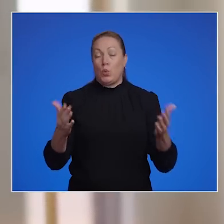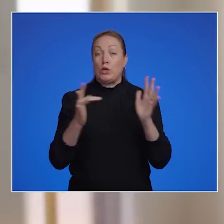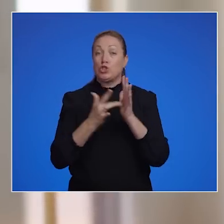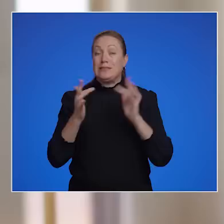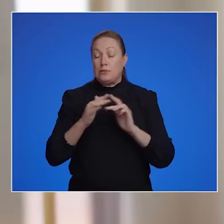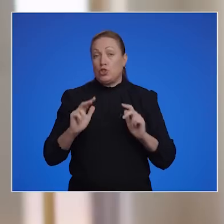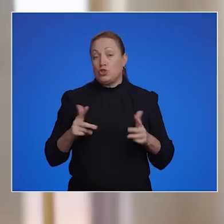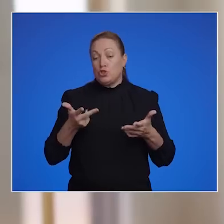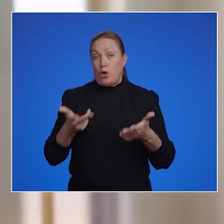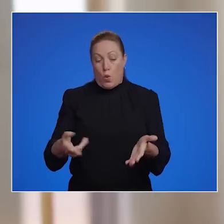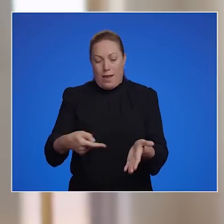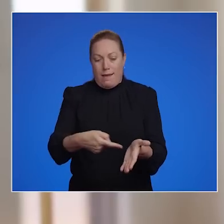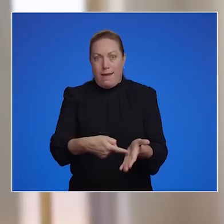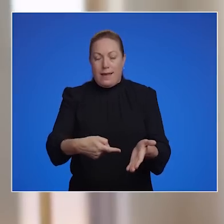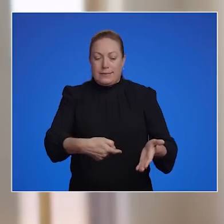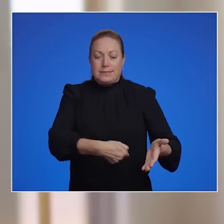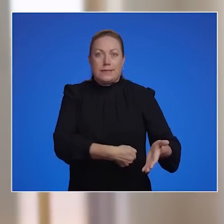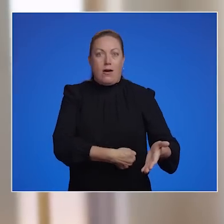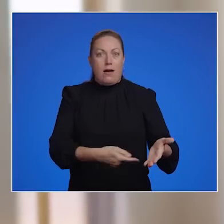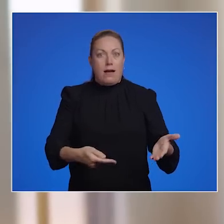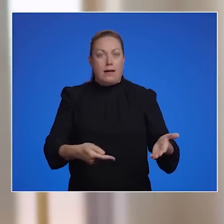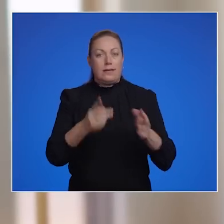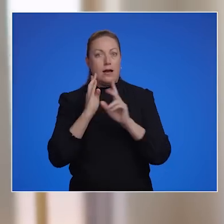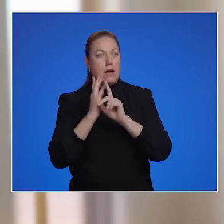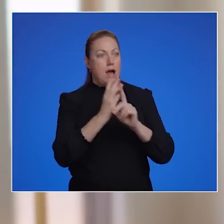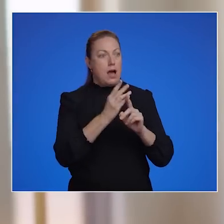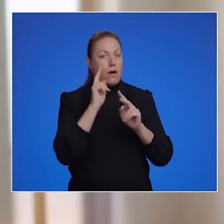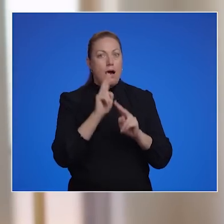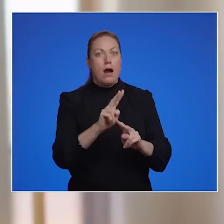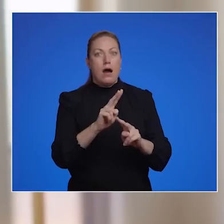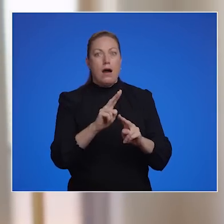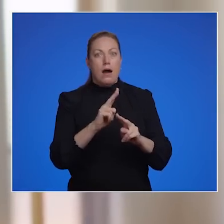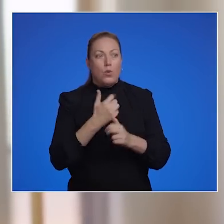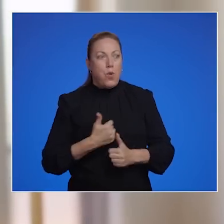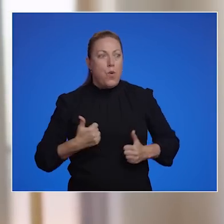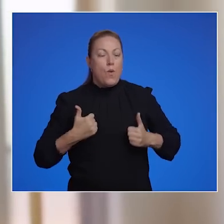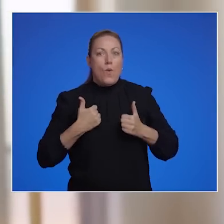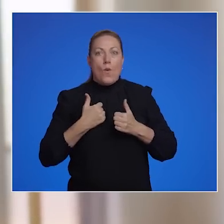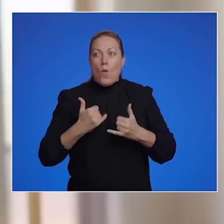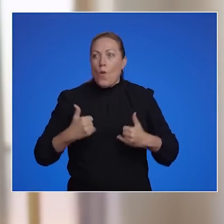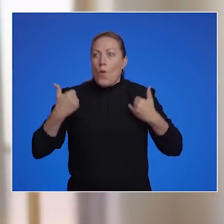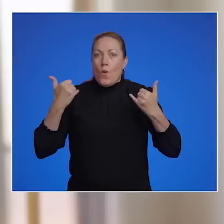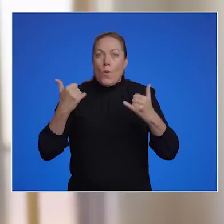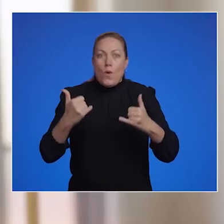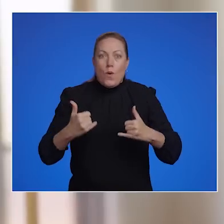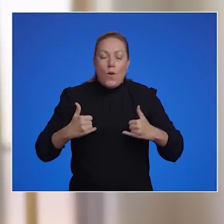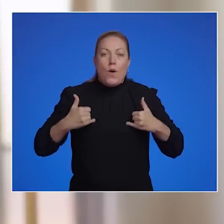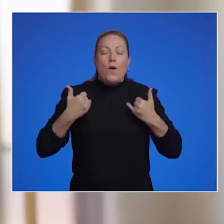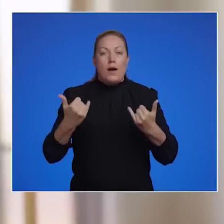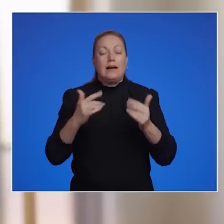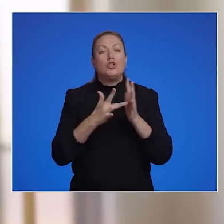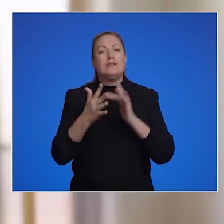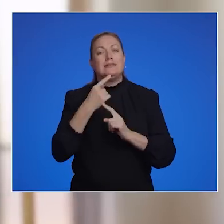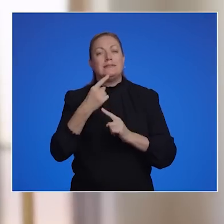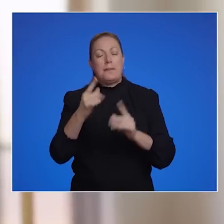them his hands and his side. The disciples were filled with joy when they saw the Lord, and he said to them again, "Peace be with